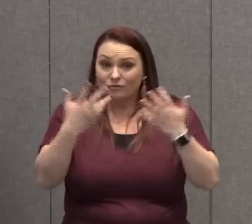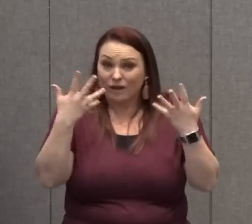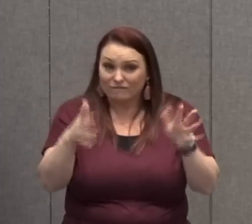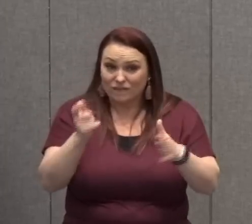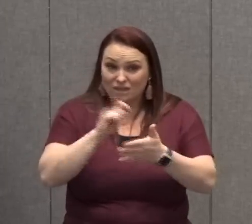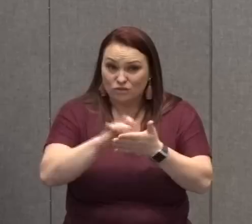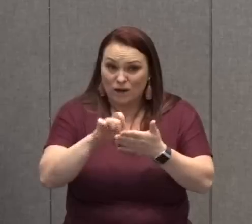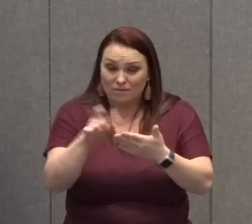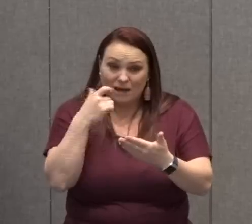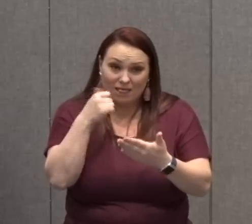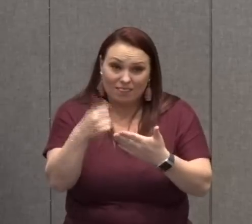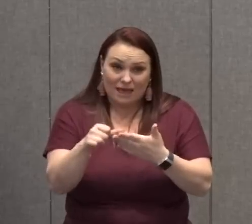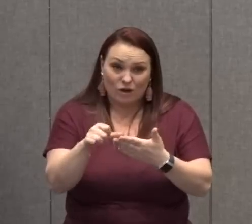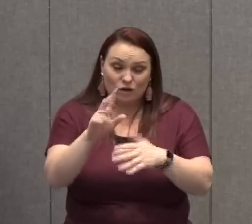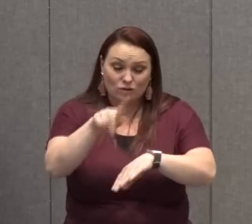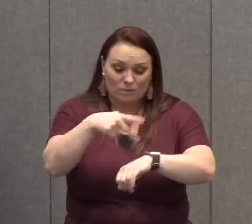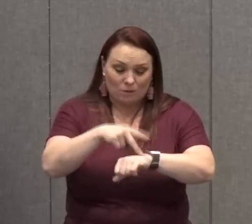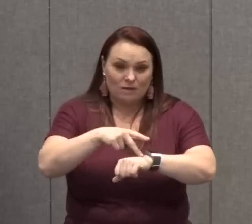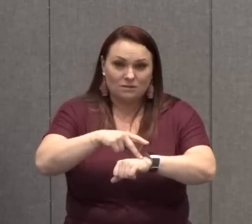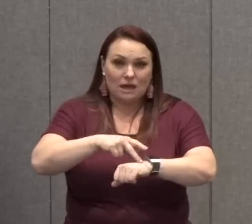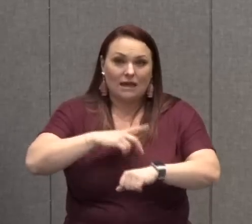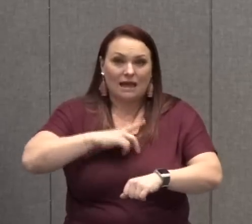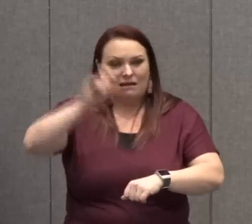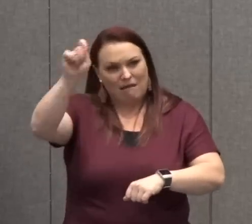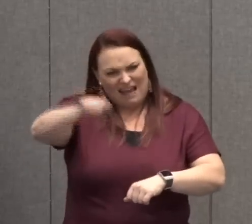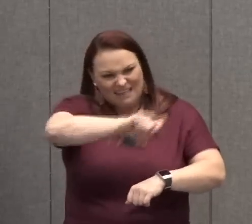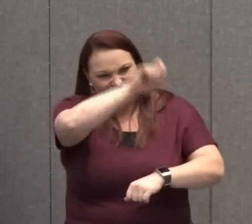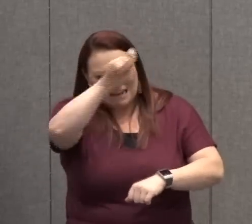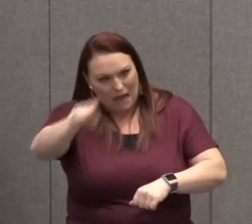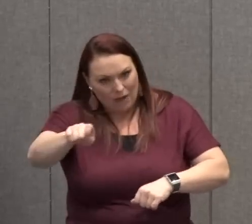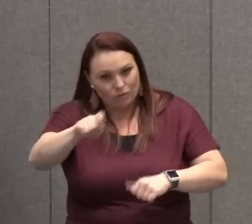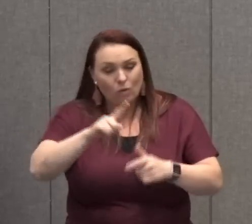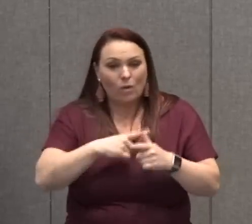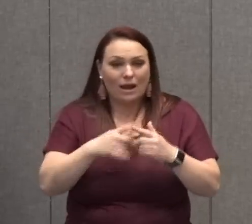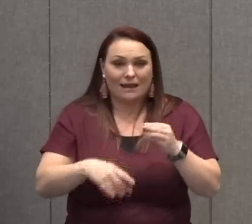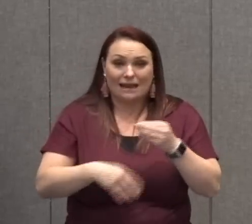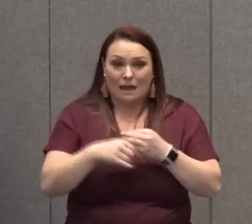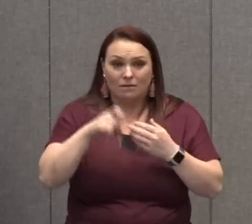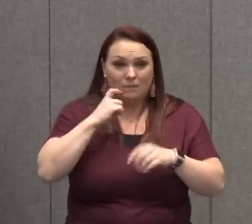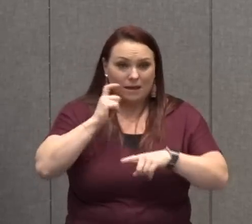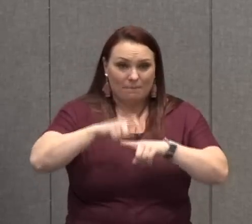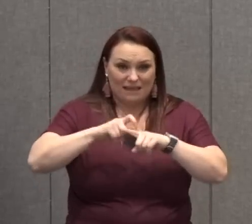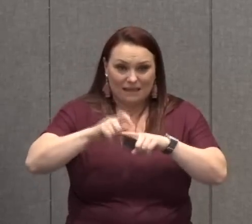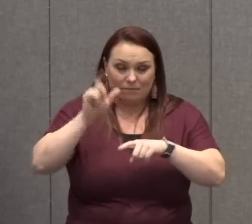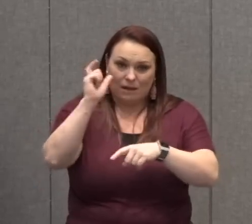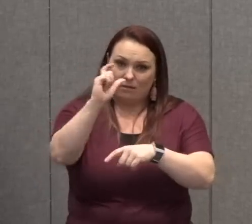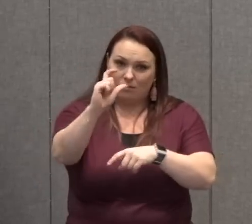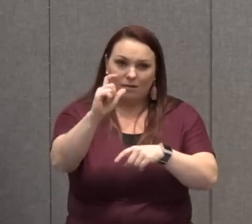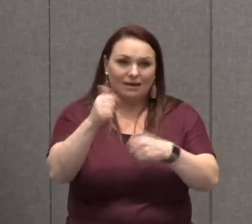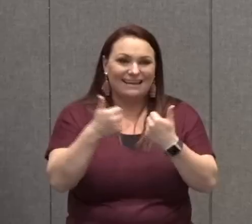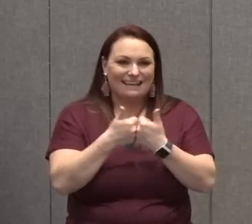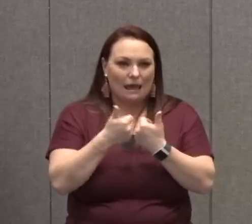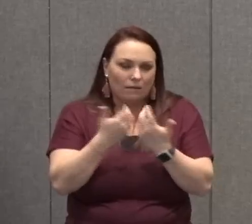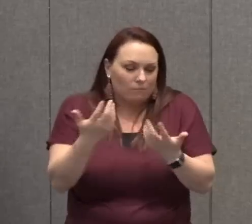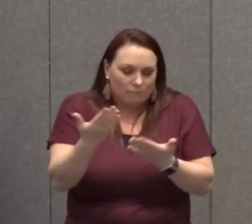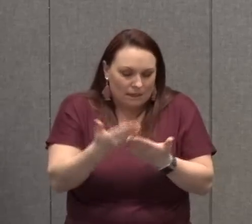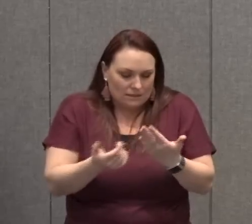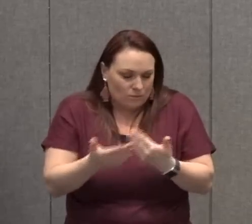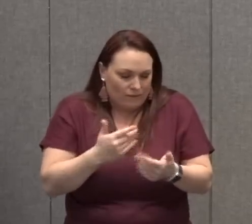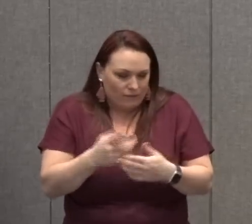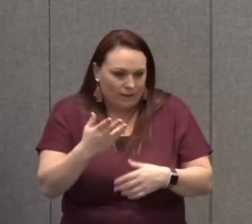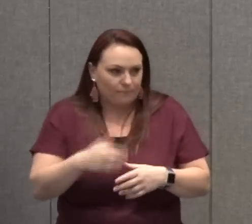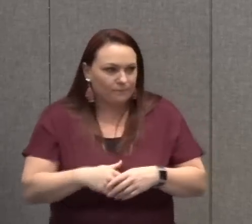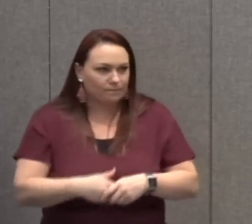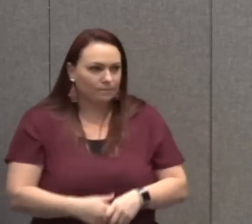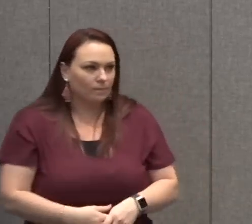then I can come in and draw my x or I can just put my game piece there I have a question yes what if I wrote